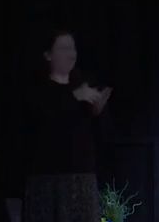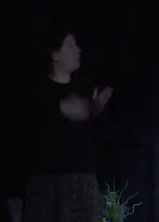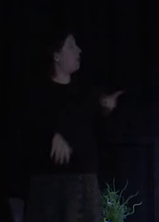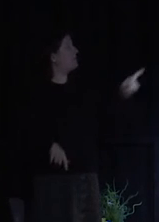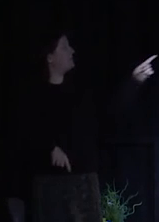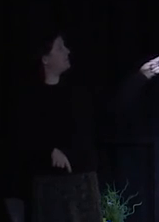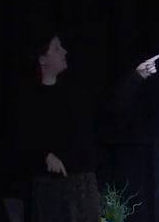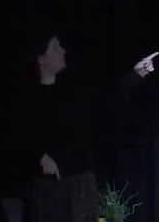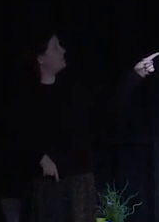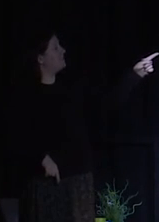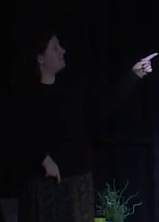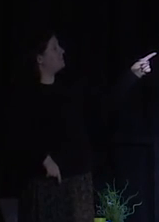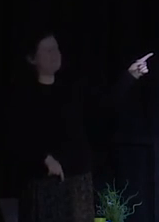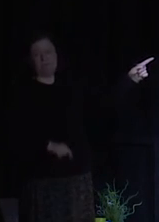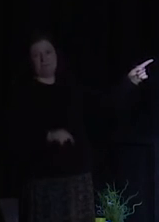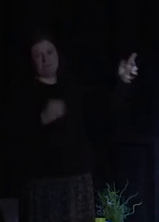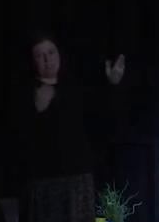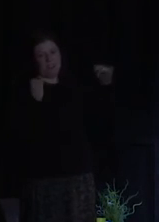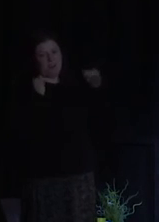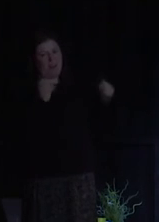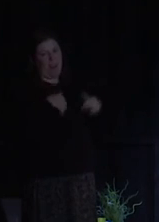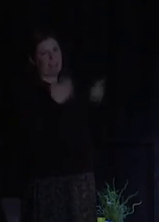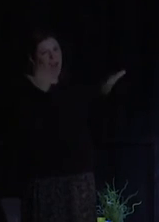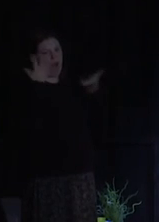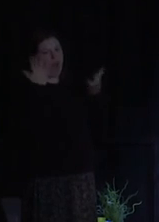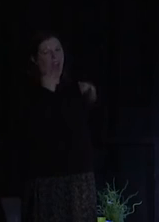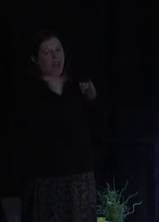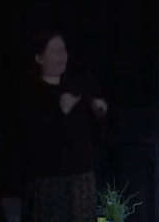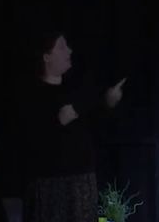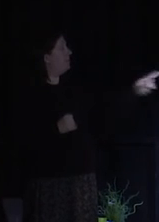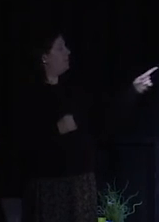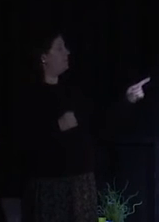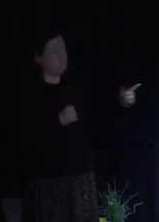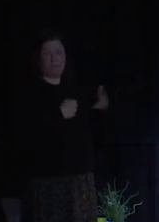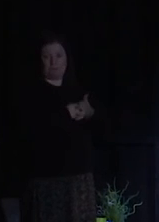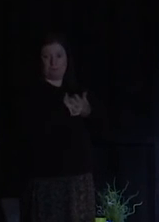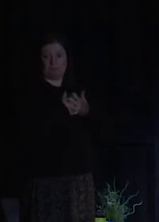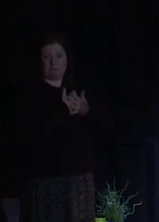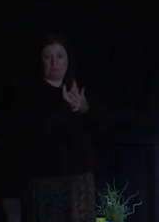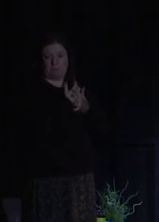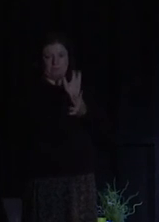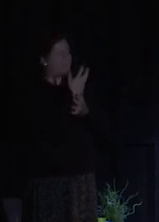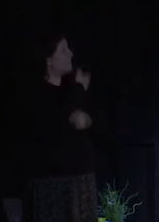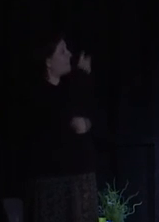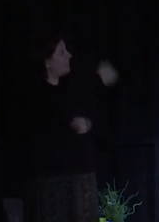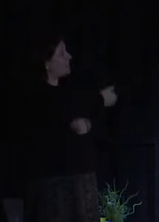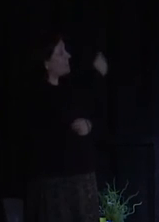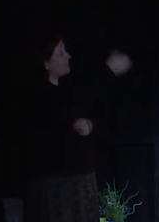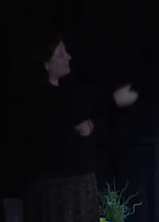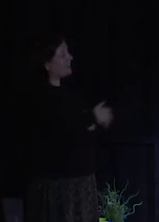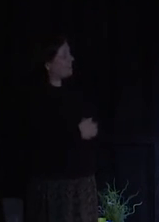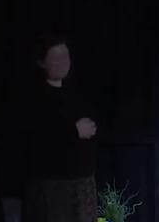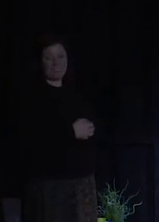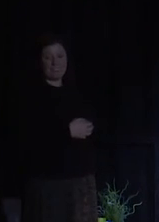that crazy dark day in Brighton. And it grew and grew. That's it at Dancing City, and then that's it in Great Yarmouth.